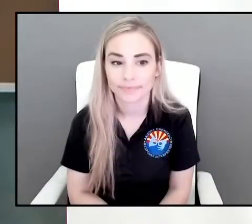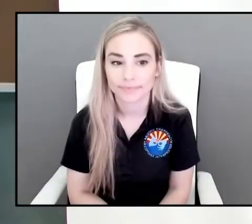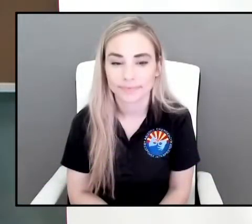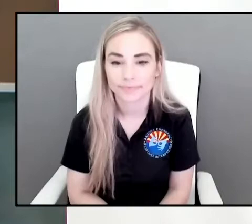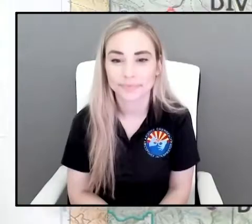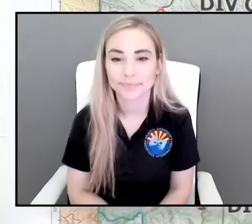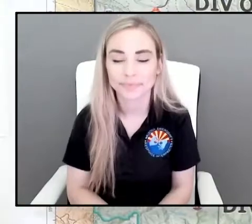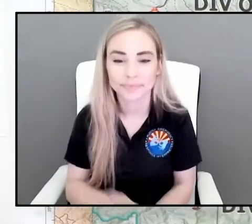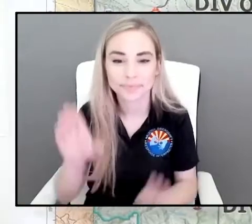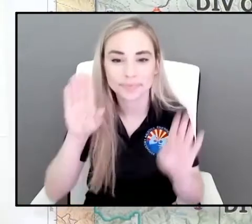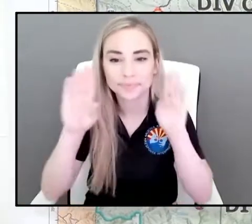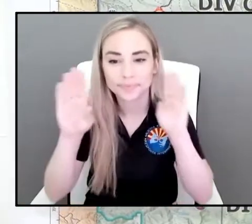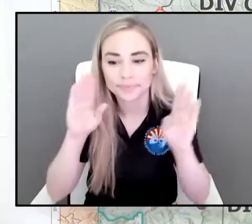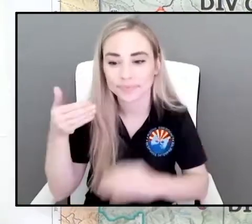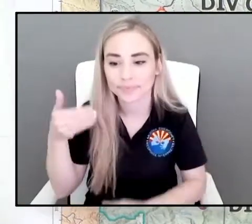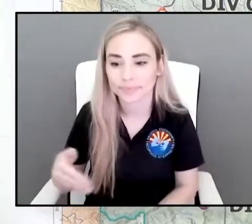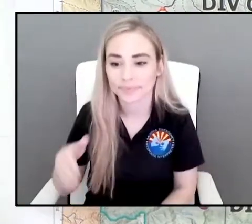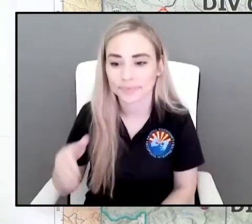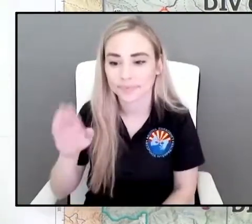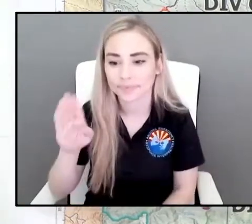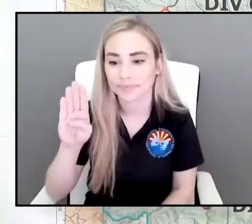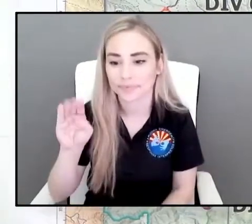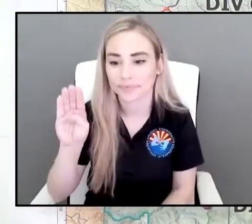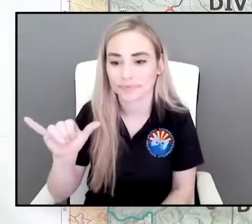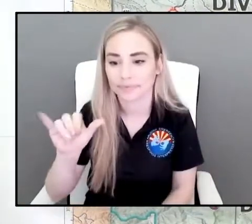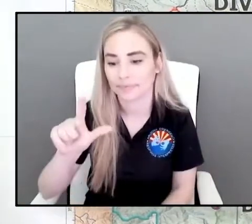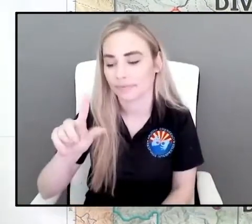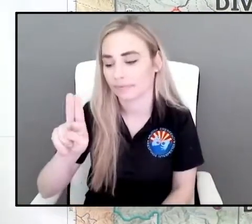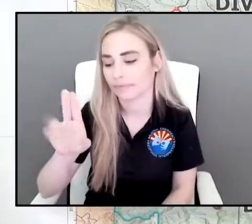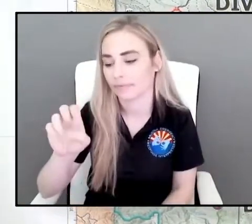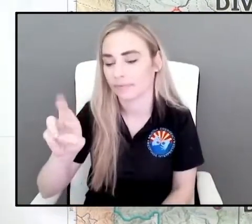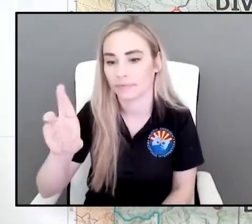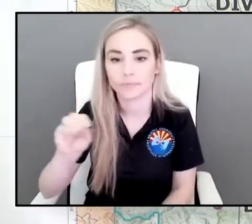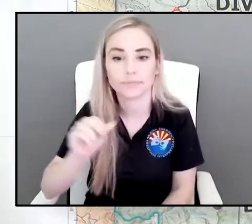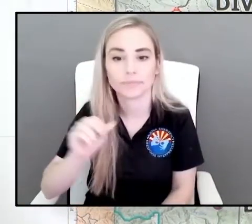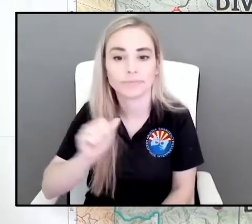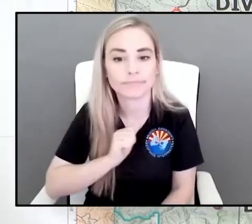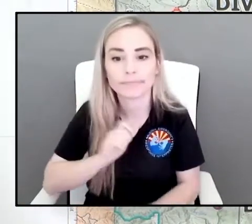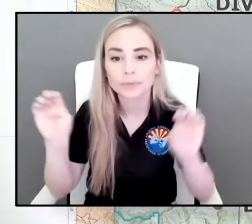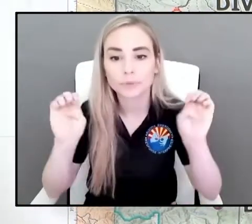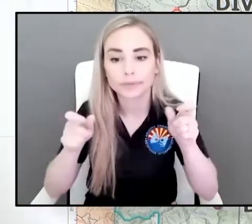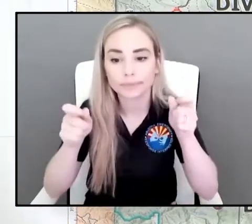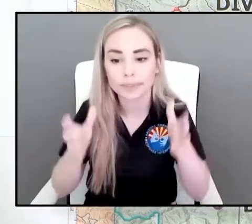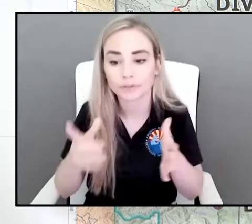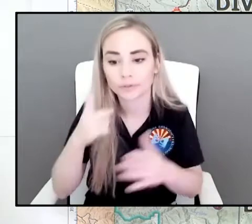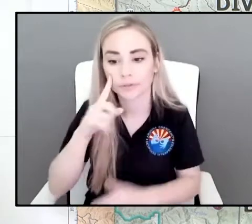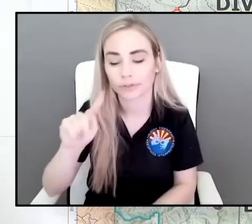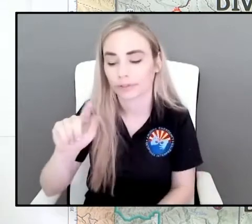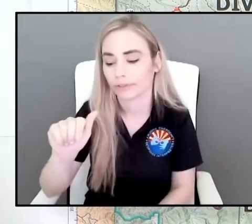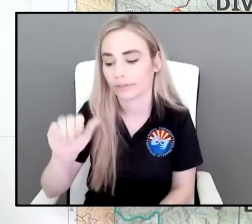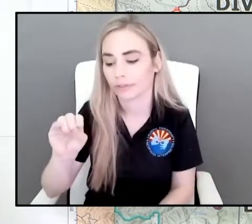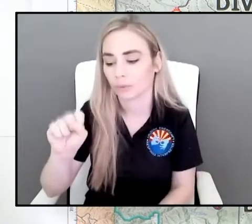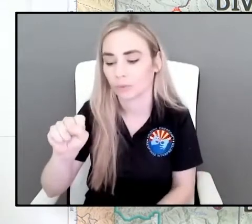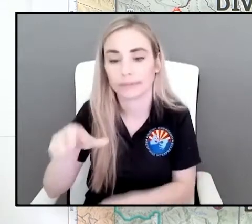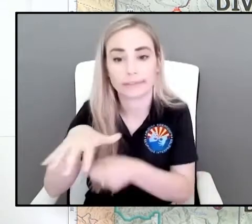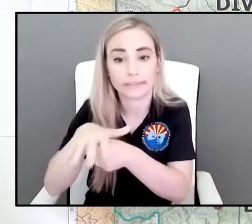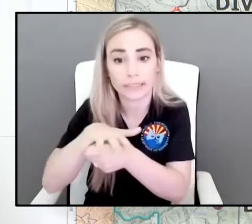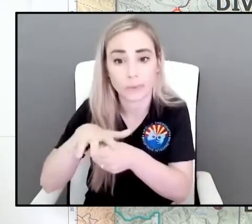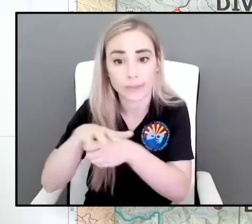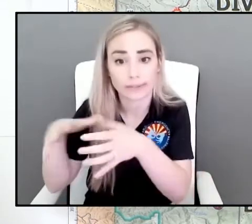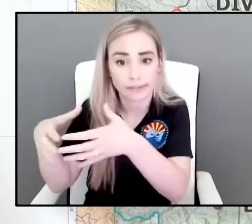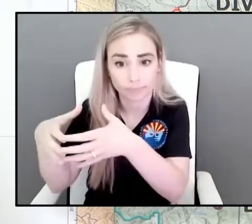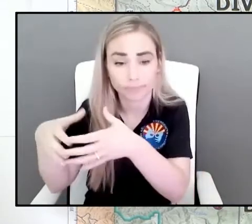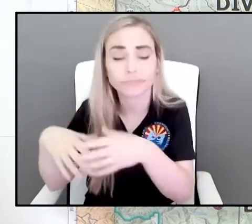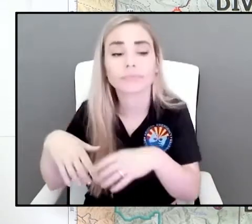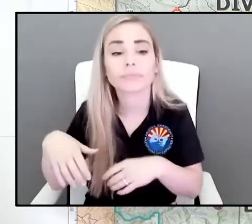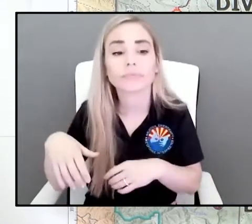Hello, my name is Bobby Lucero. I'm the emergency manager for Taos County. I'm here today to give you some information on some of the process